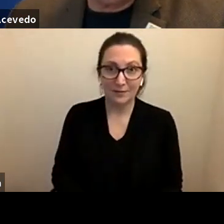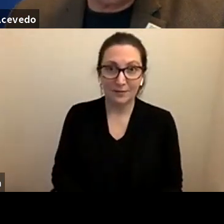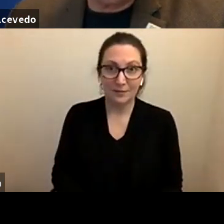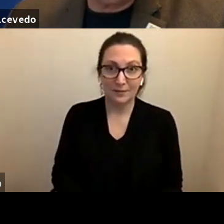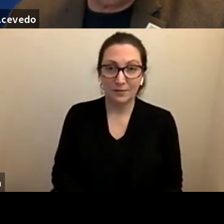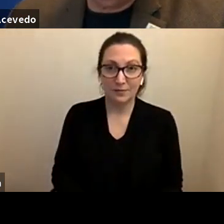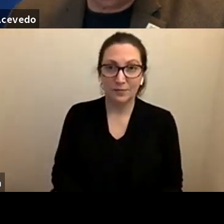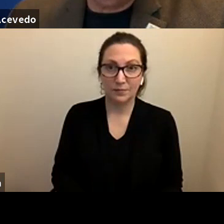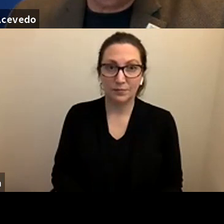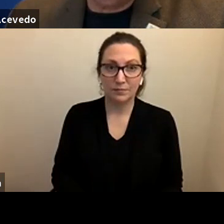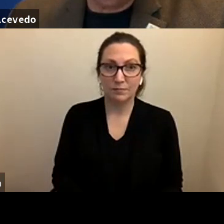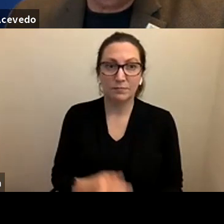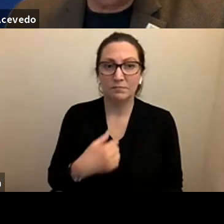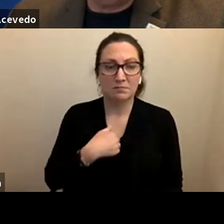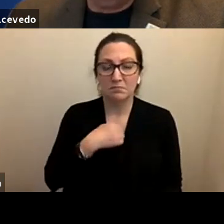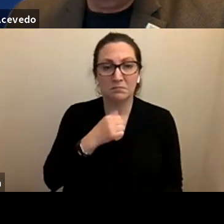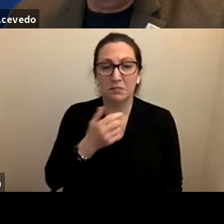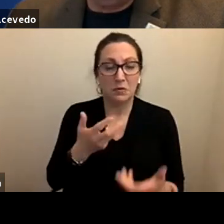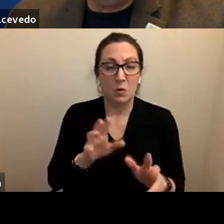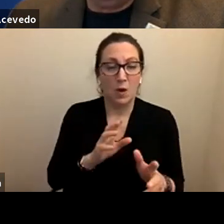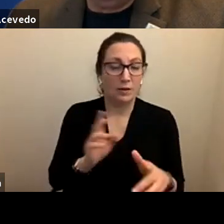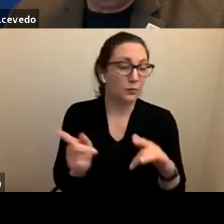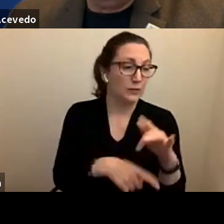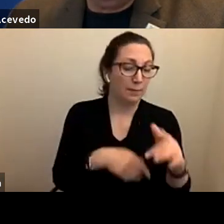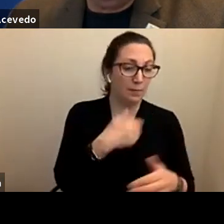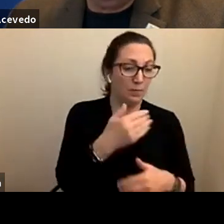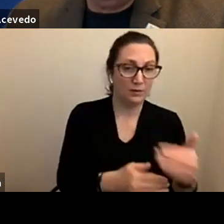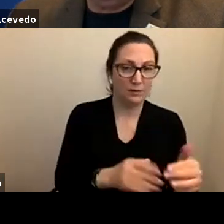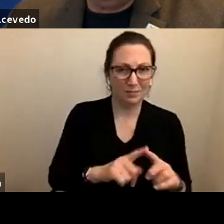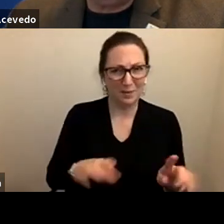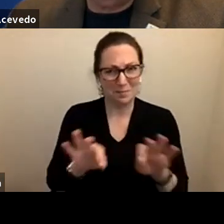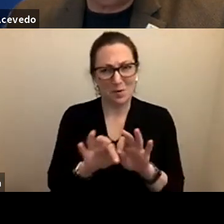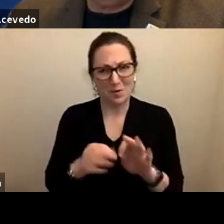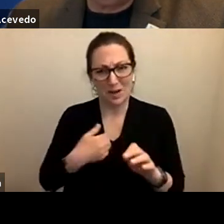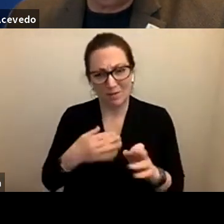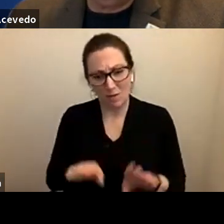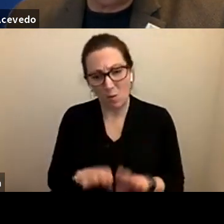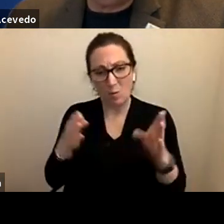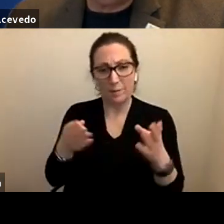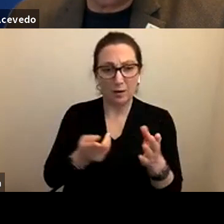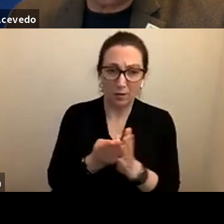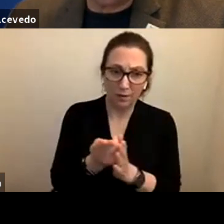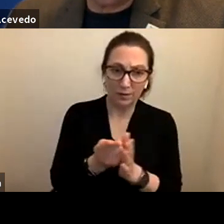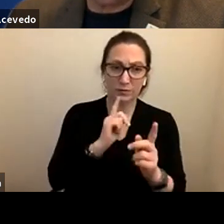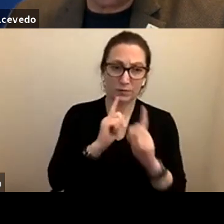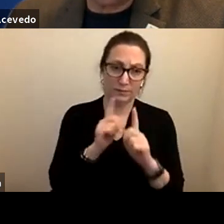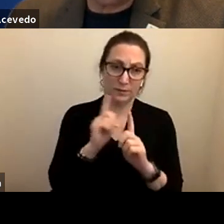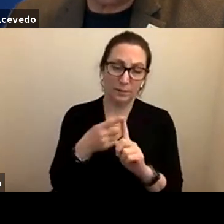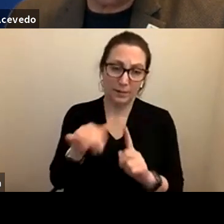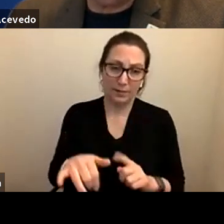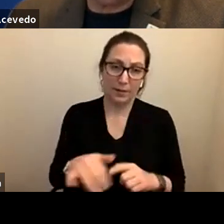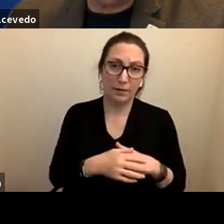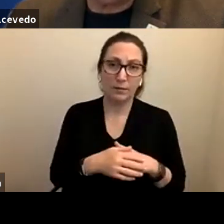saying like to skip a total process, but I do think we need to have a very real conversation about that. And